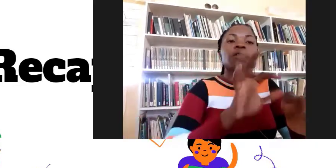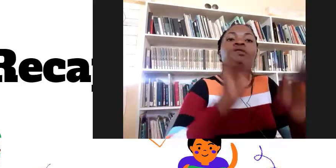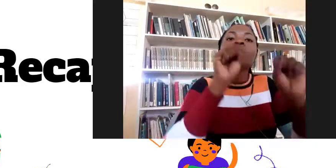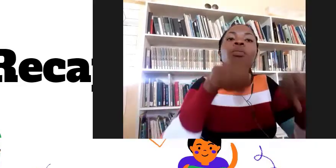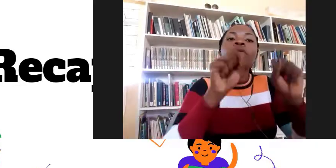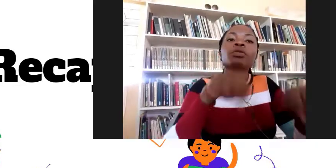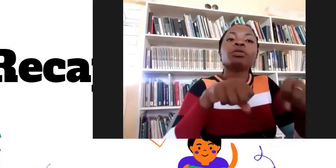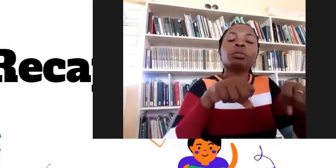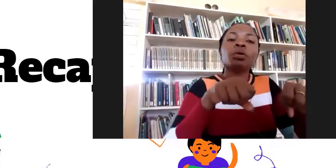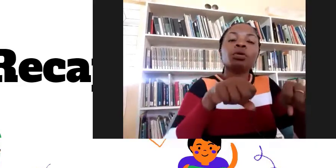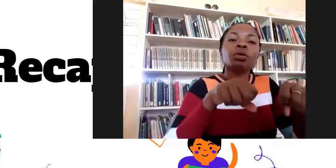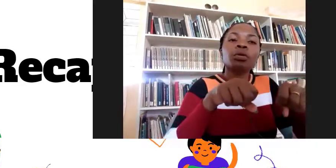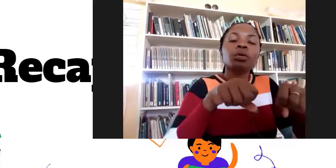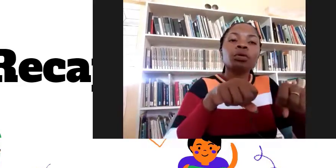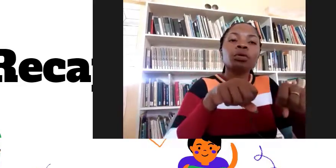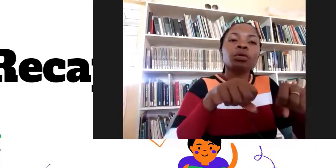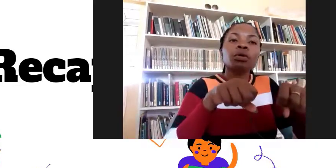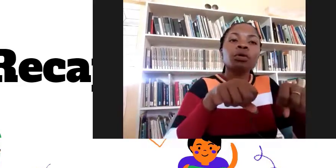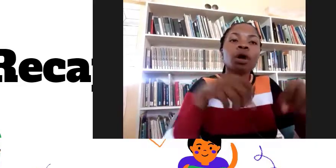Also, check